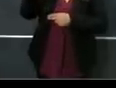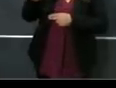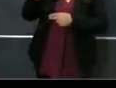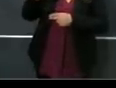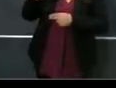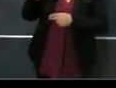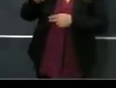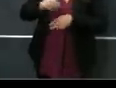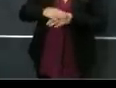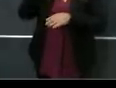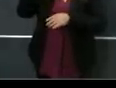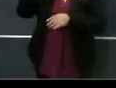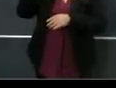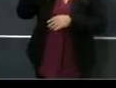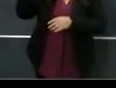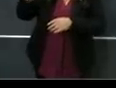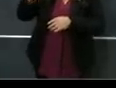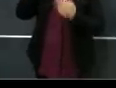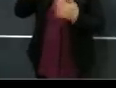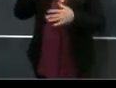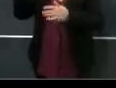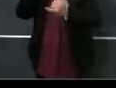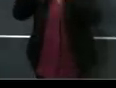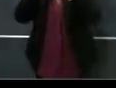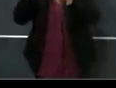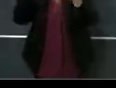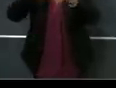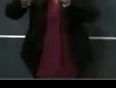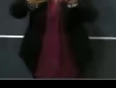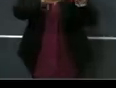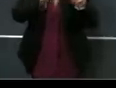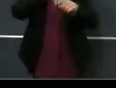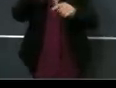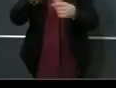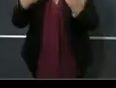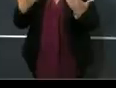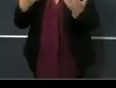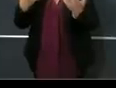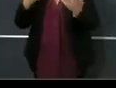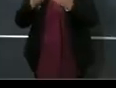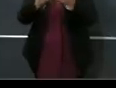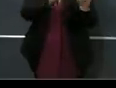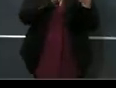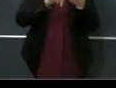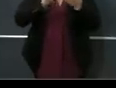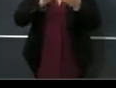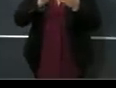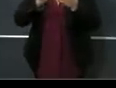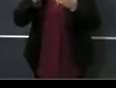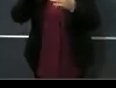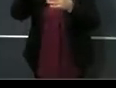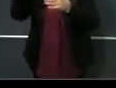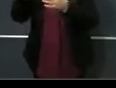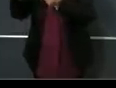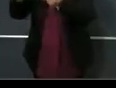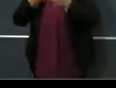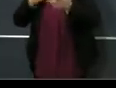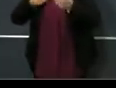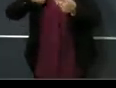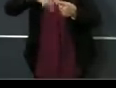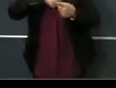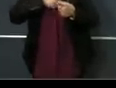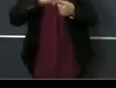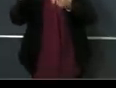to individuals and to foundations and to others who's worked closely with us and the governor and the governor's staff to